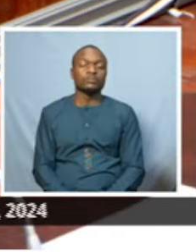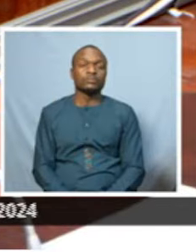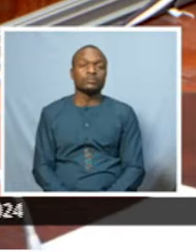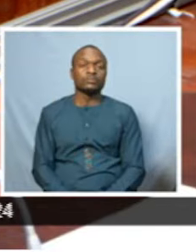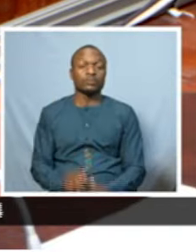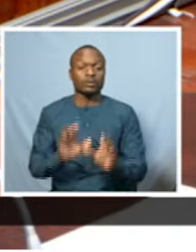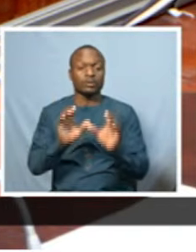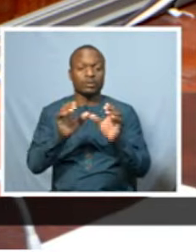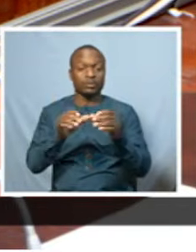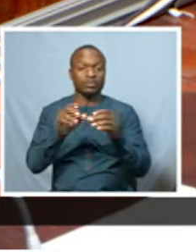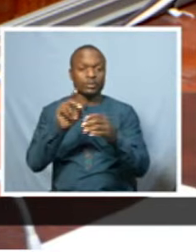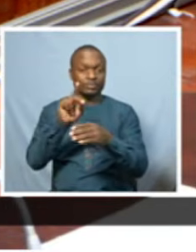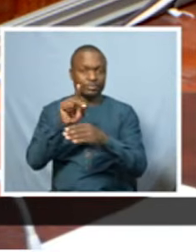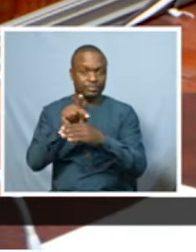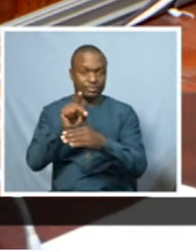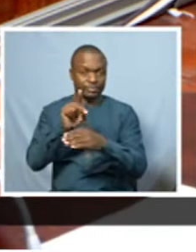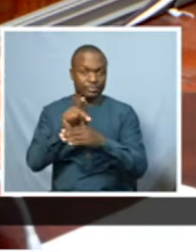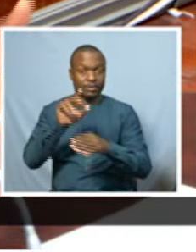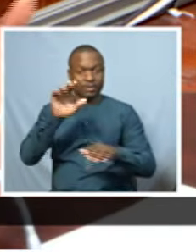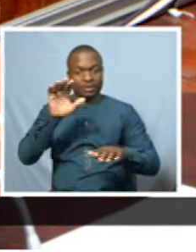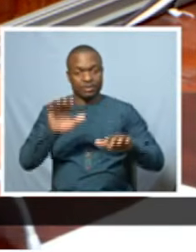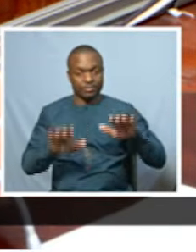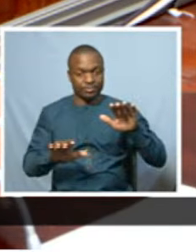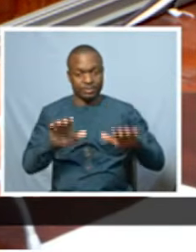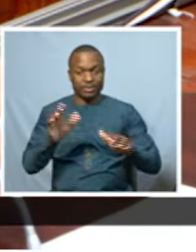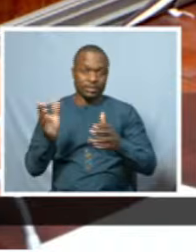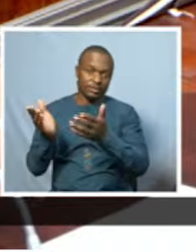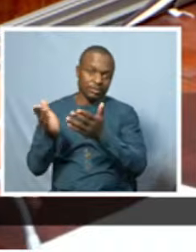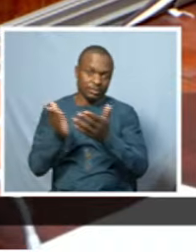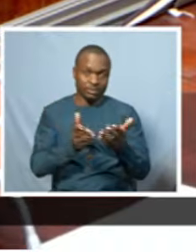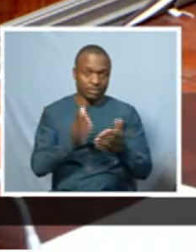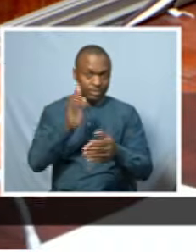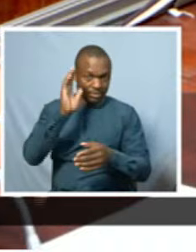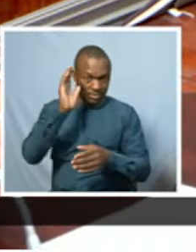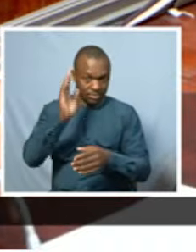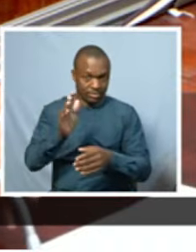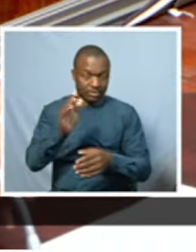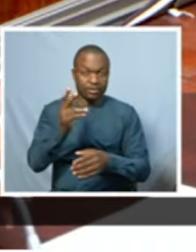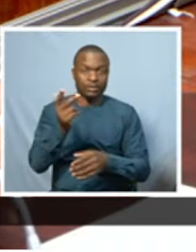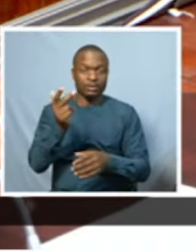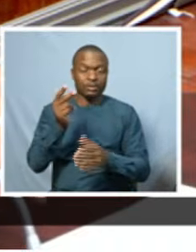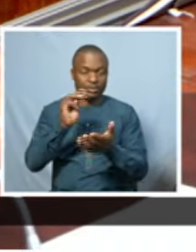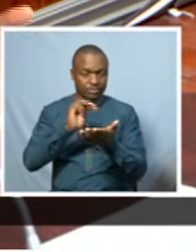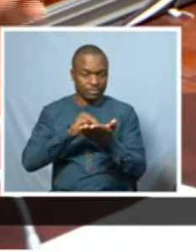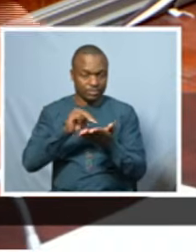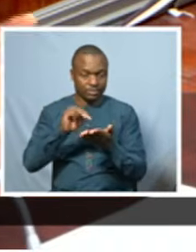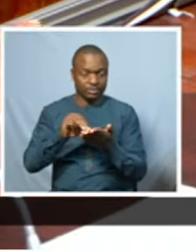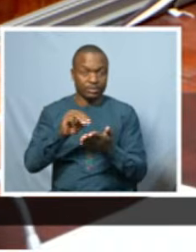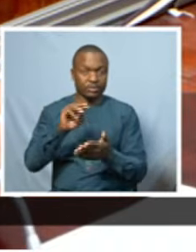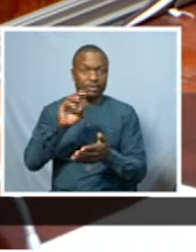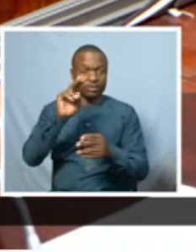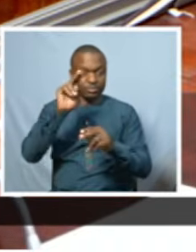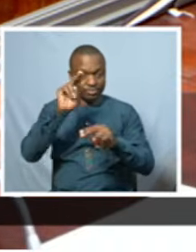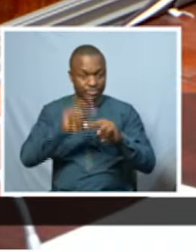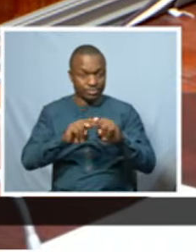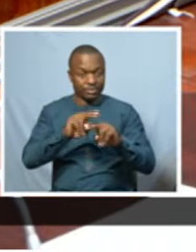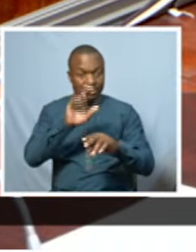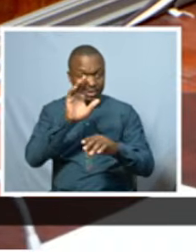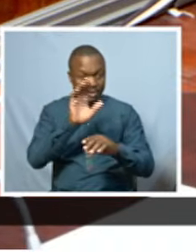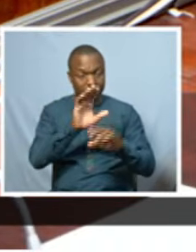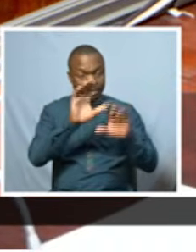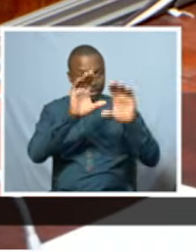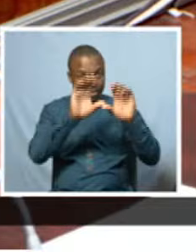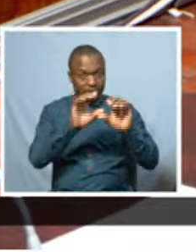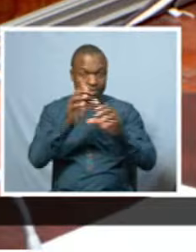for community projects. The balance brought forward from 2023 is about 13 million sitting in your accounts. Then you